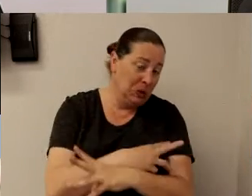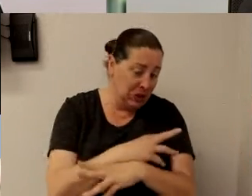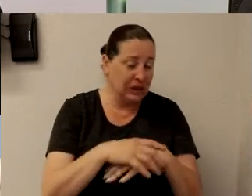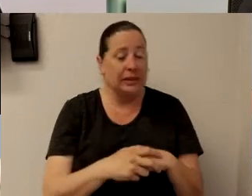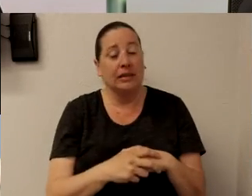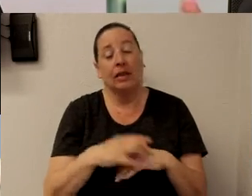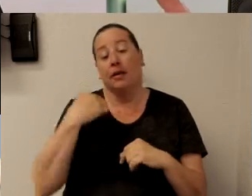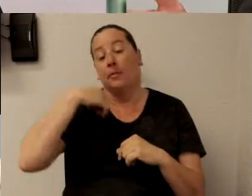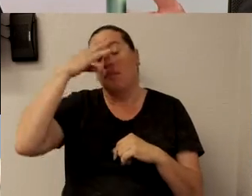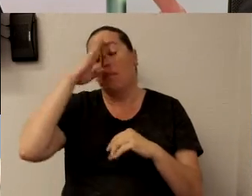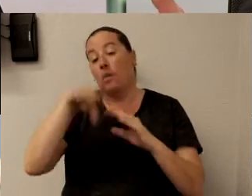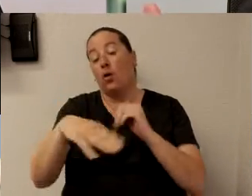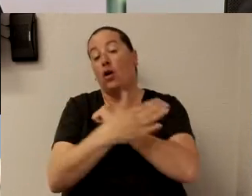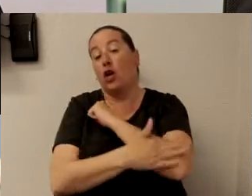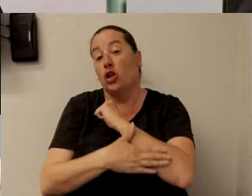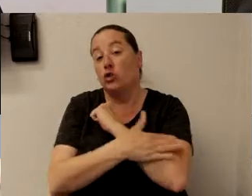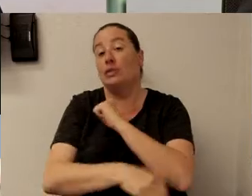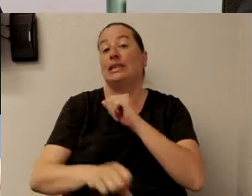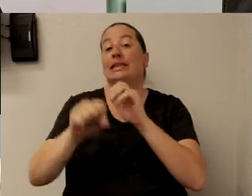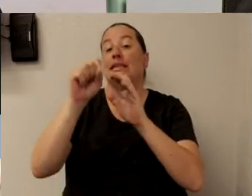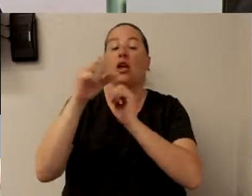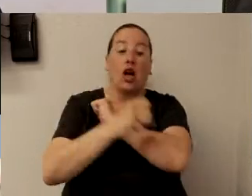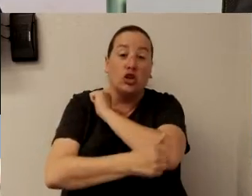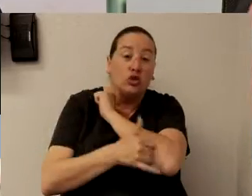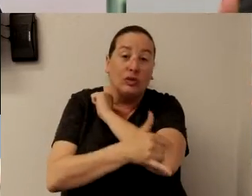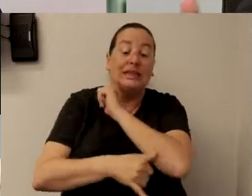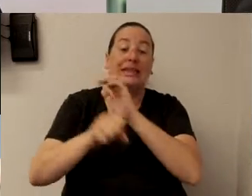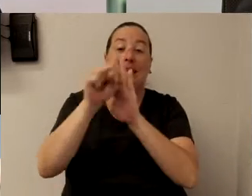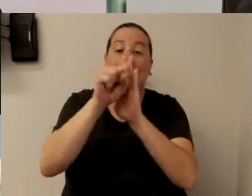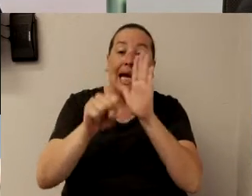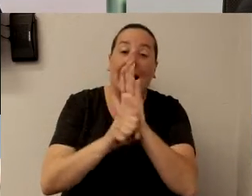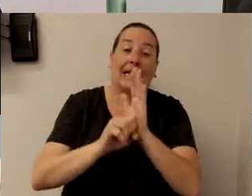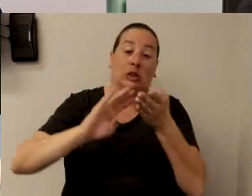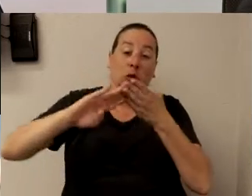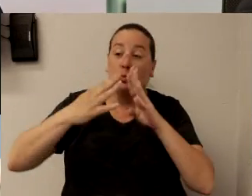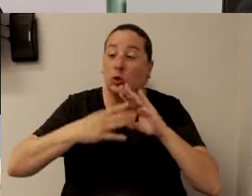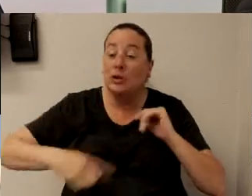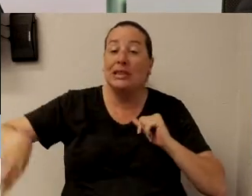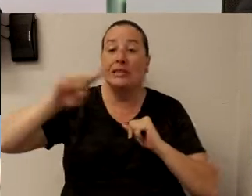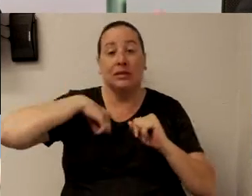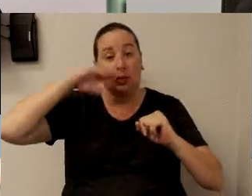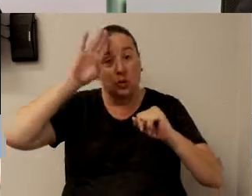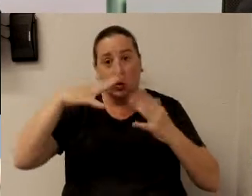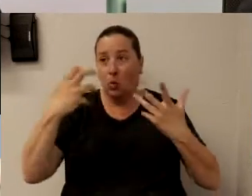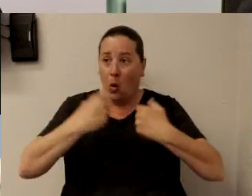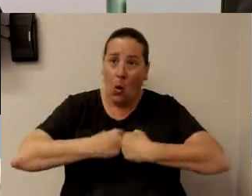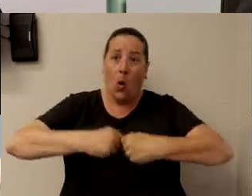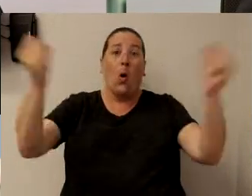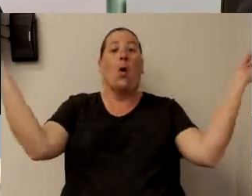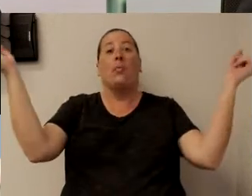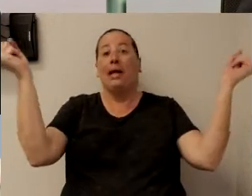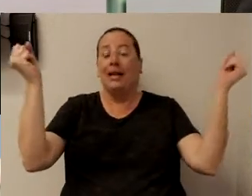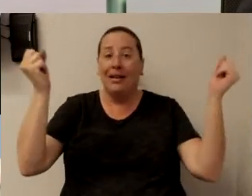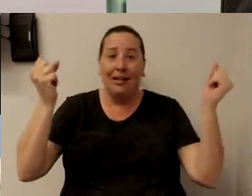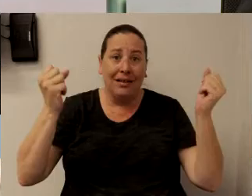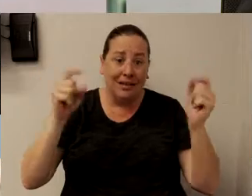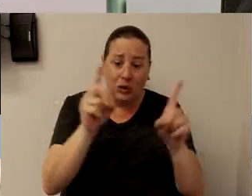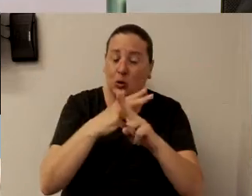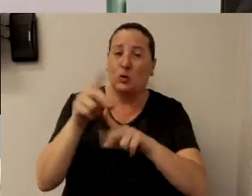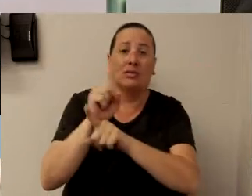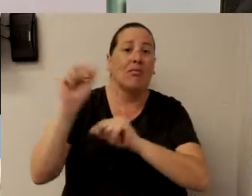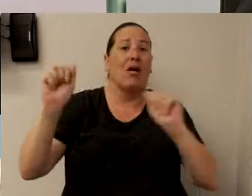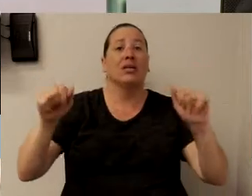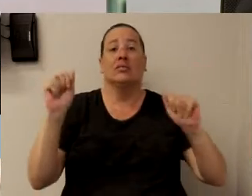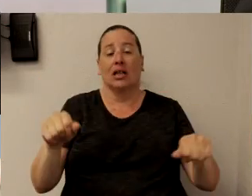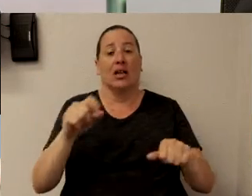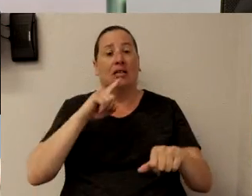and the states and our own local community want to open up as soon as we possibly can. I mean, it's been a